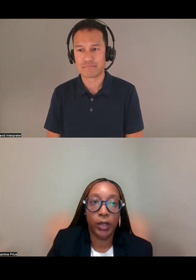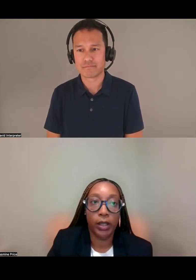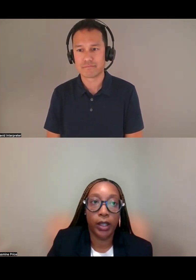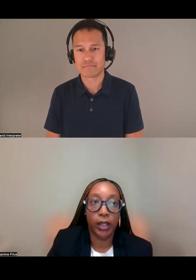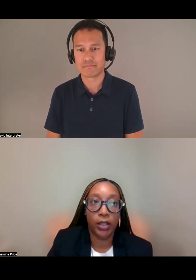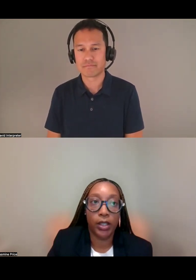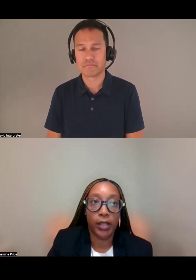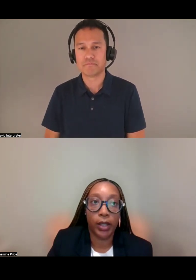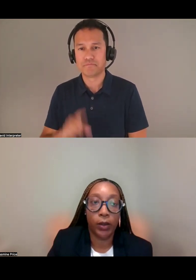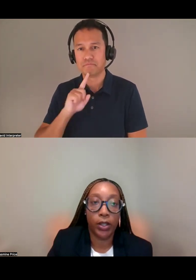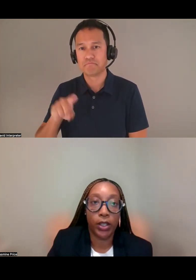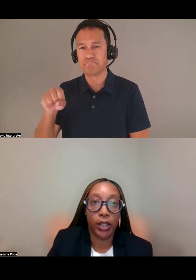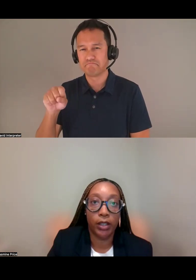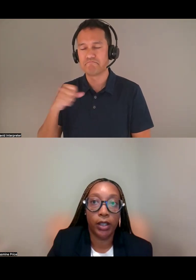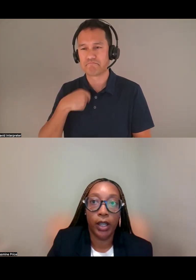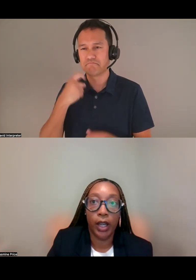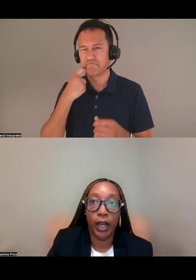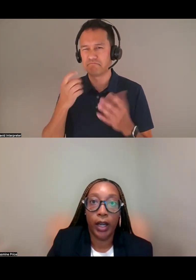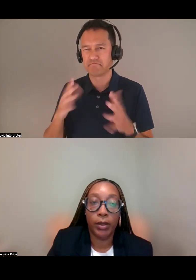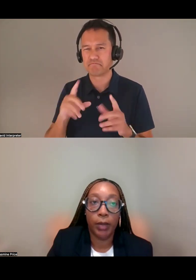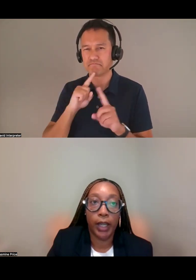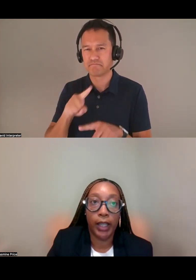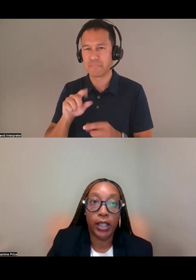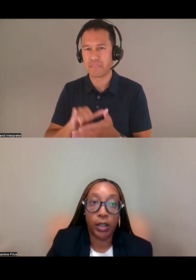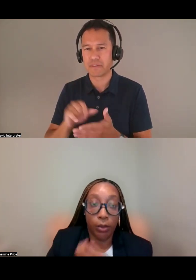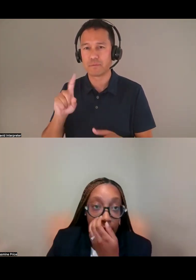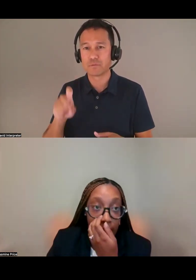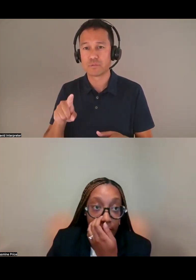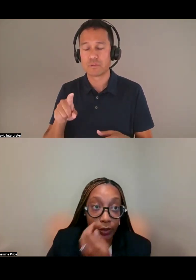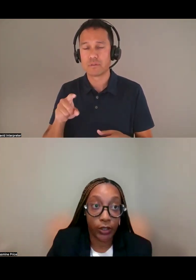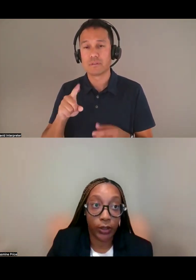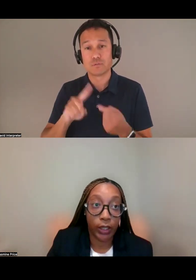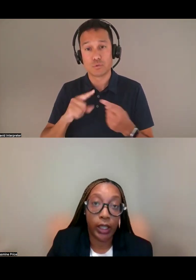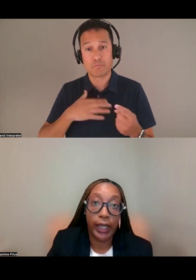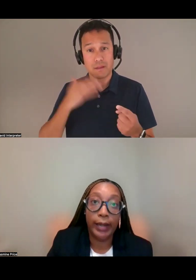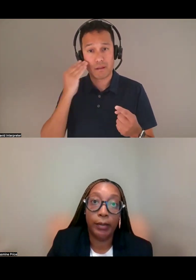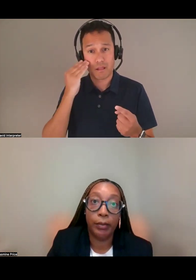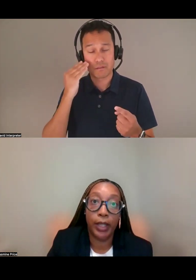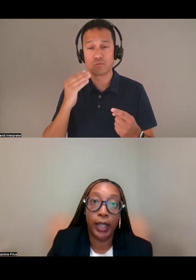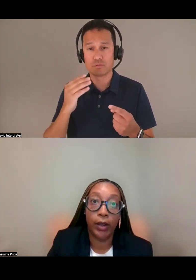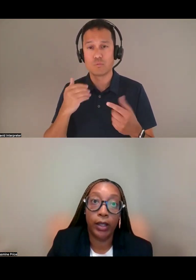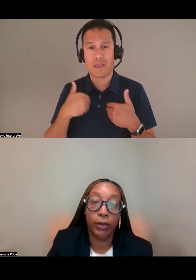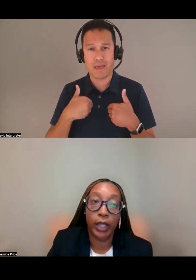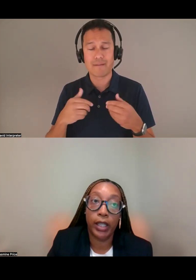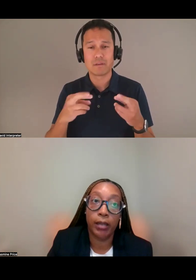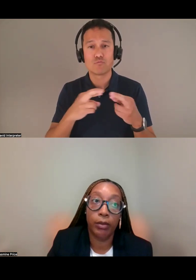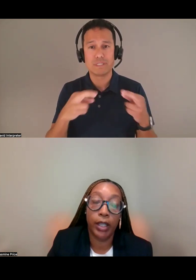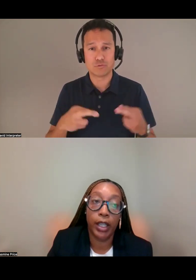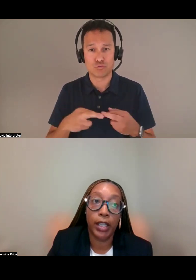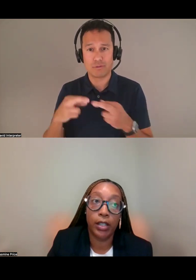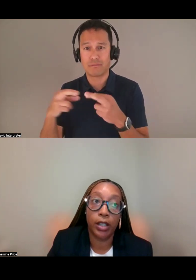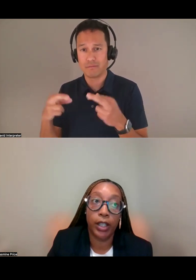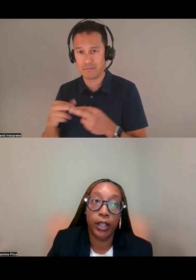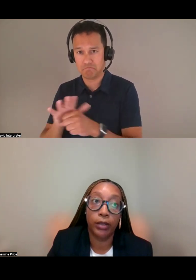Yes, so we just answered that question. To my knowledge, it's broken down regionally. The county level data, some of